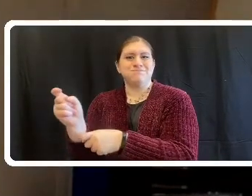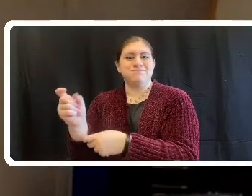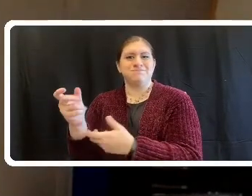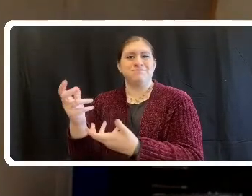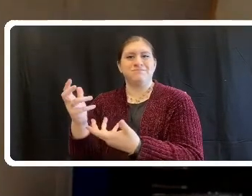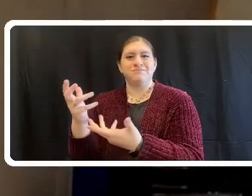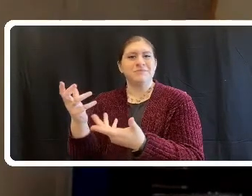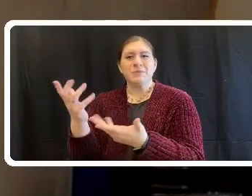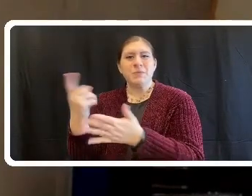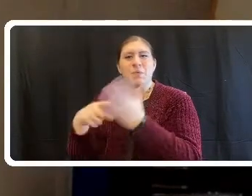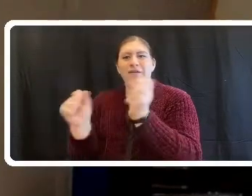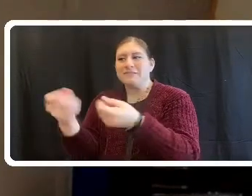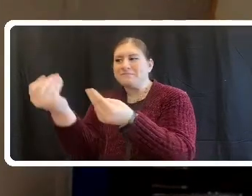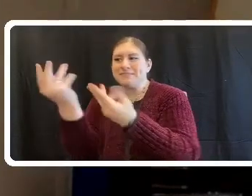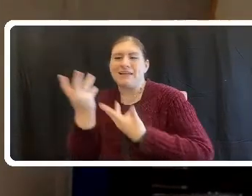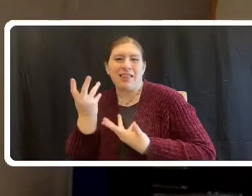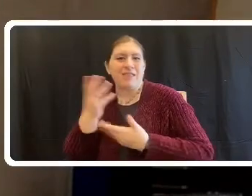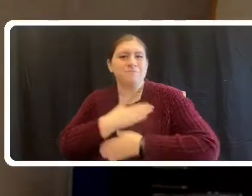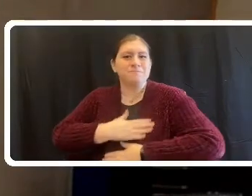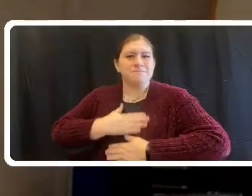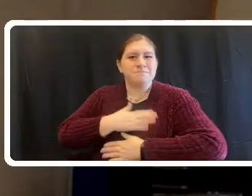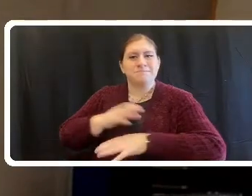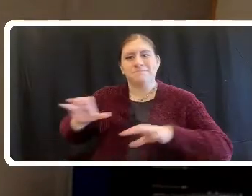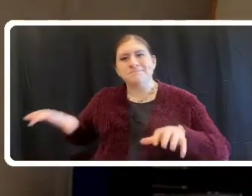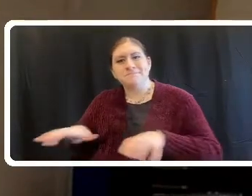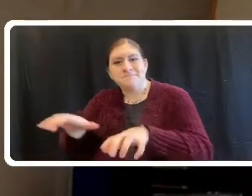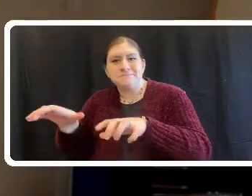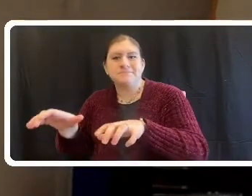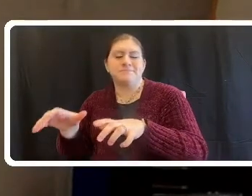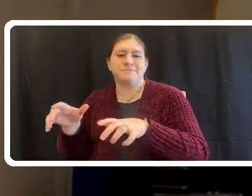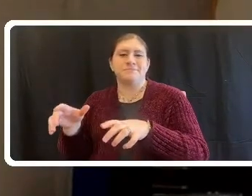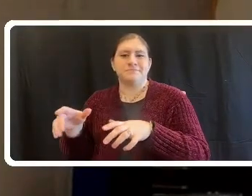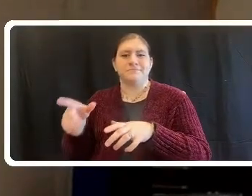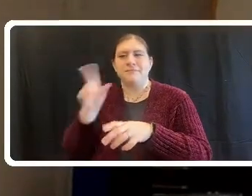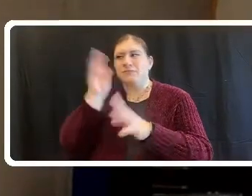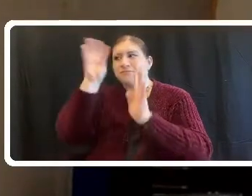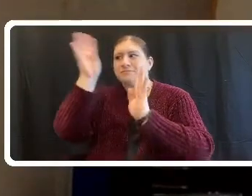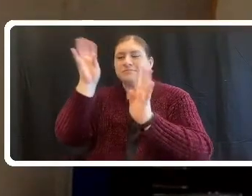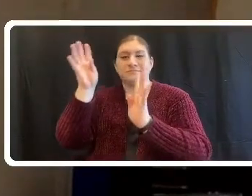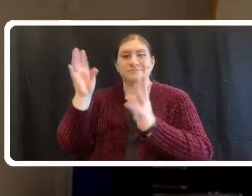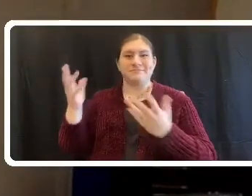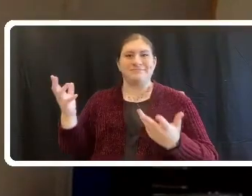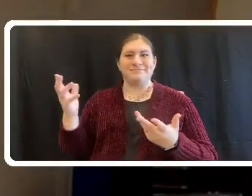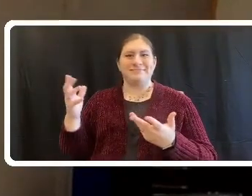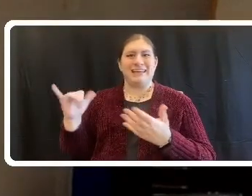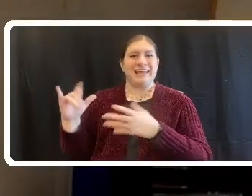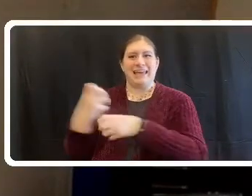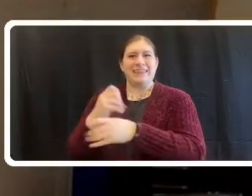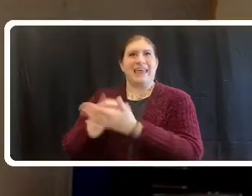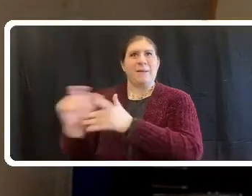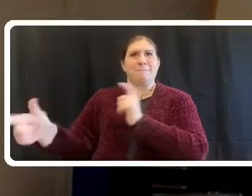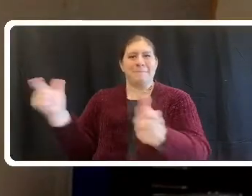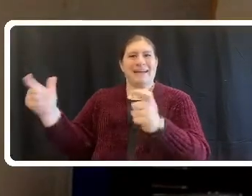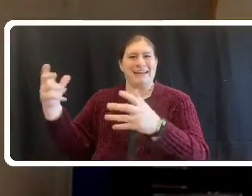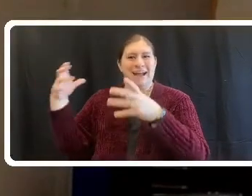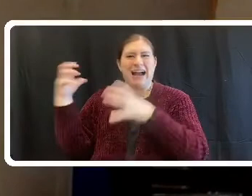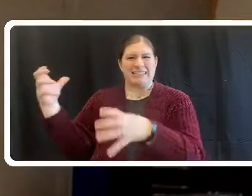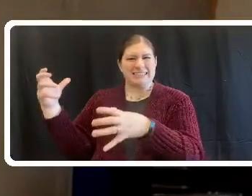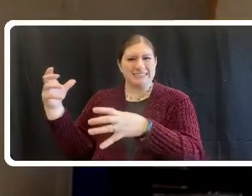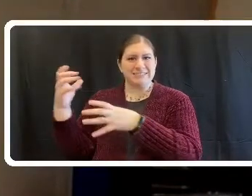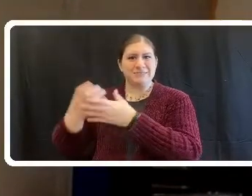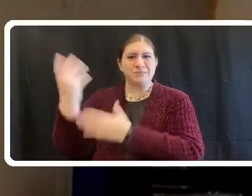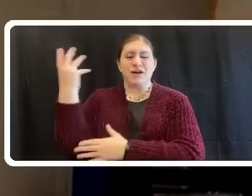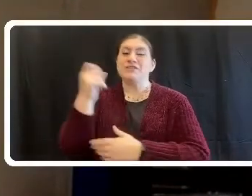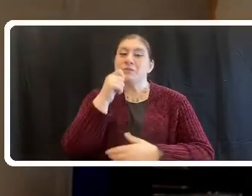up. What can you tell us and encourage us to be creative? Get the big brush. I love it. Don't